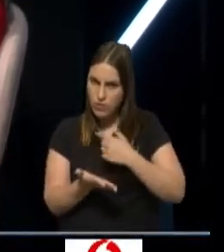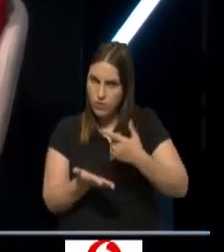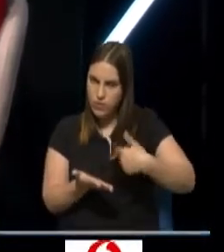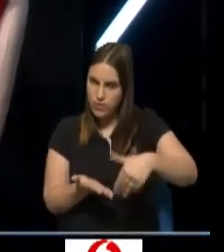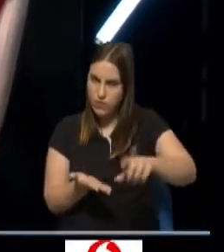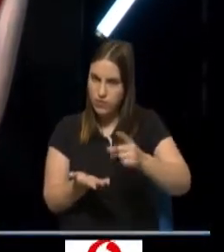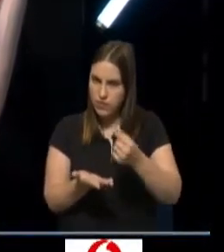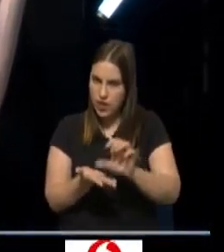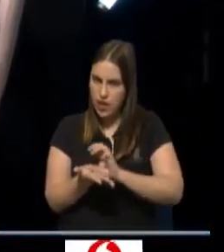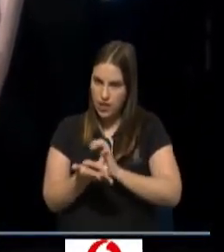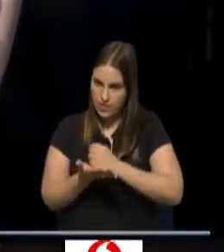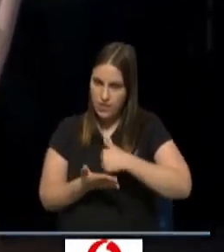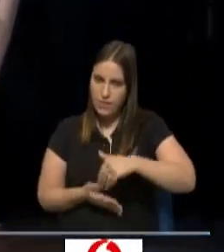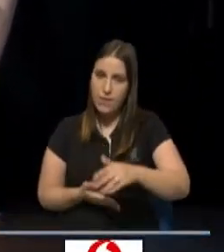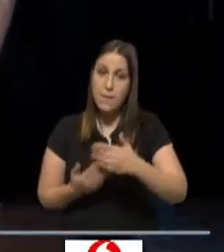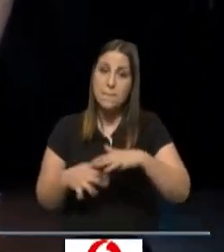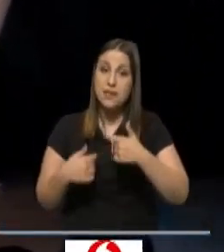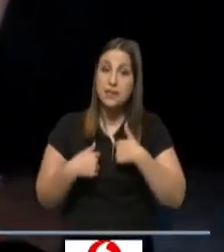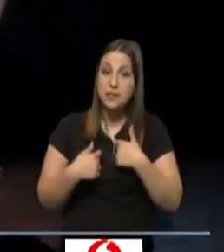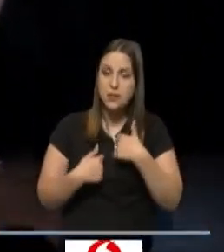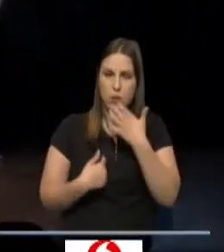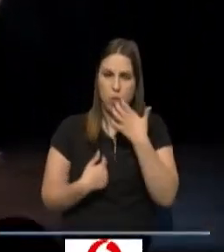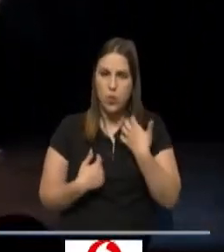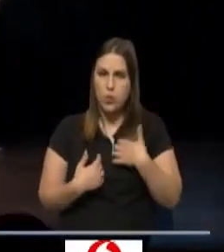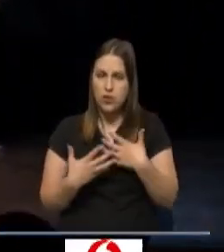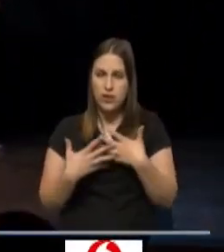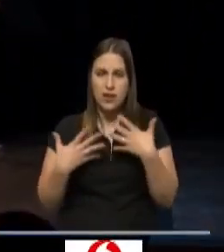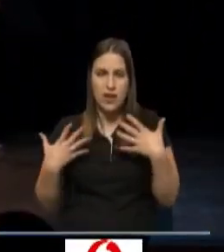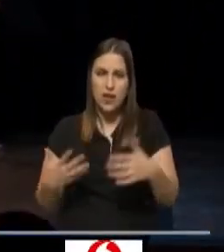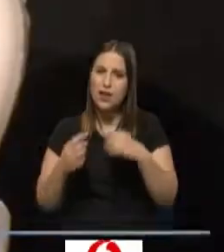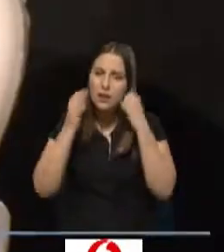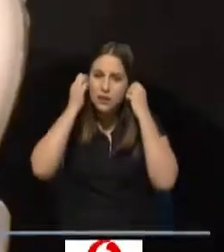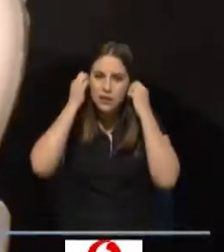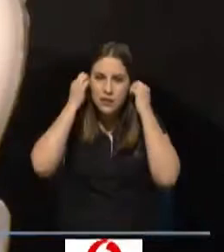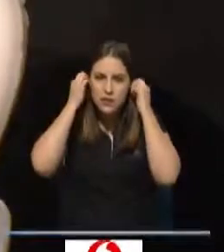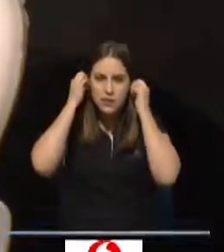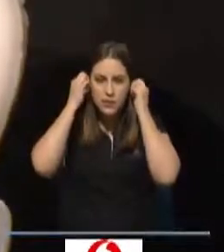improve. And so will we all.